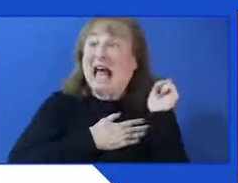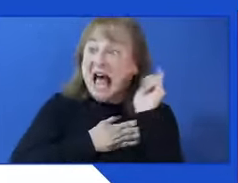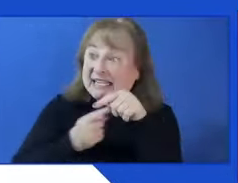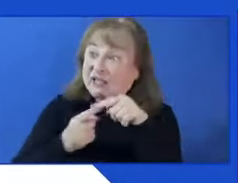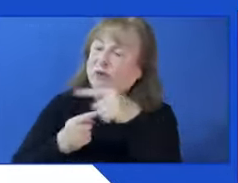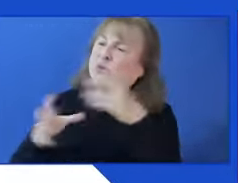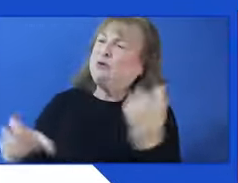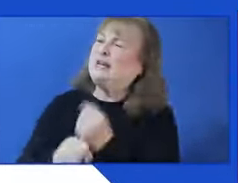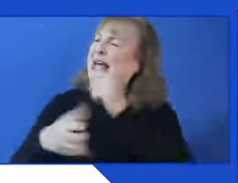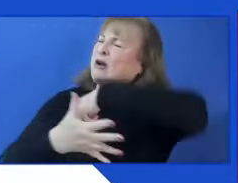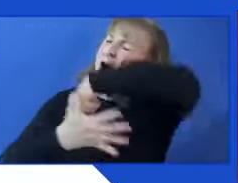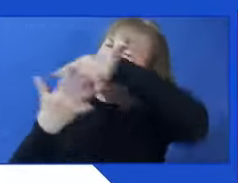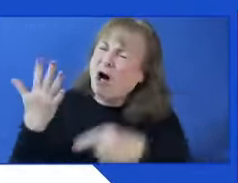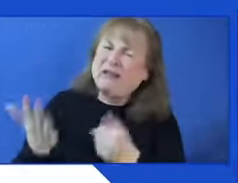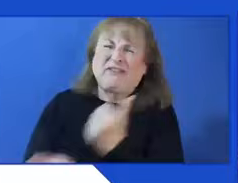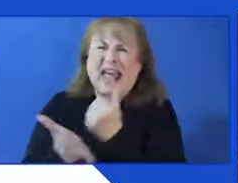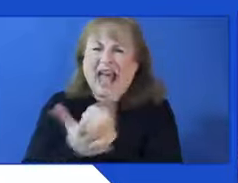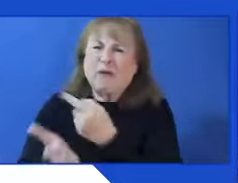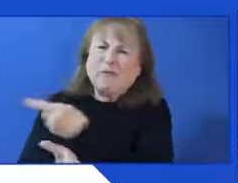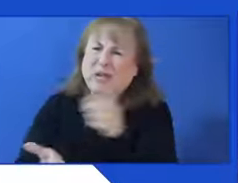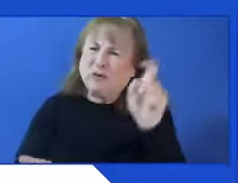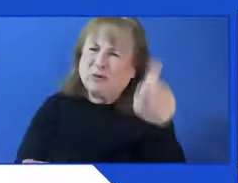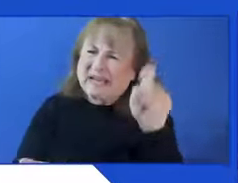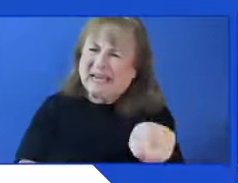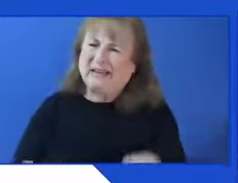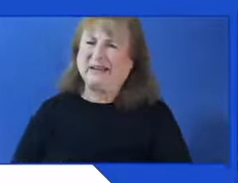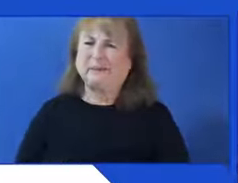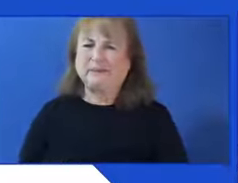the assistance you need.